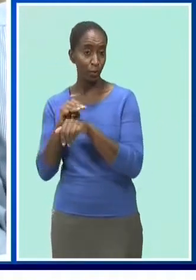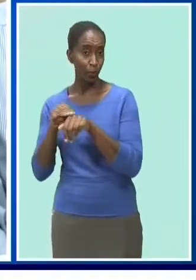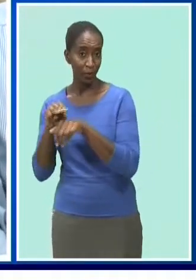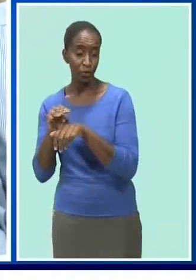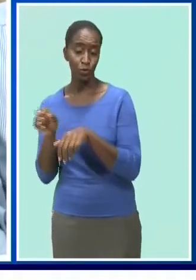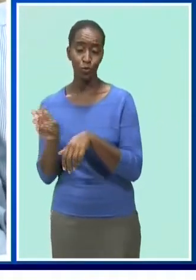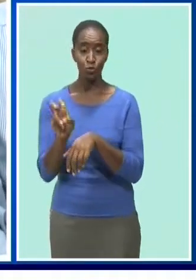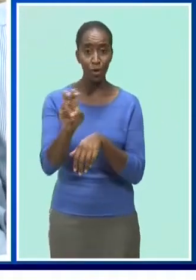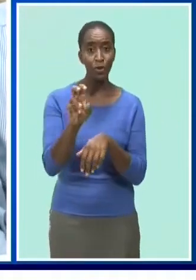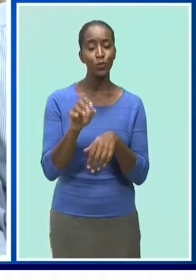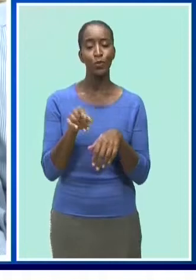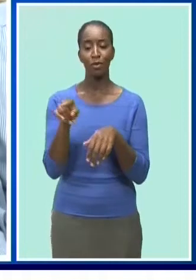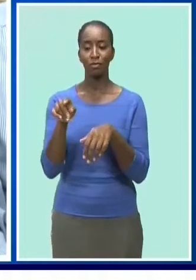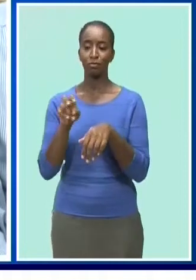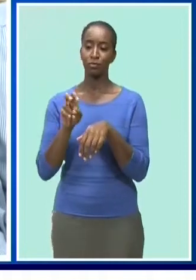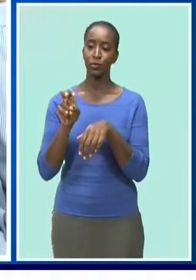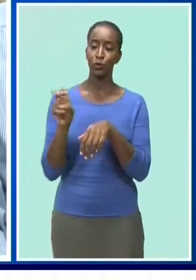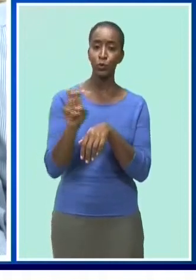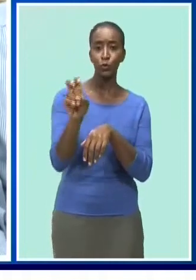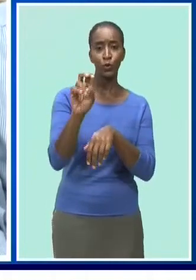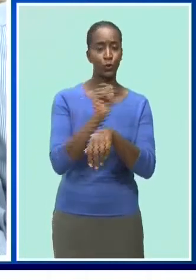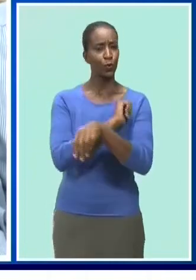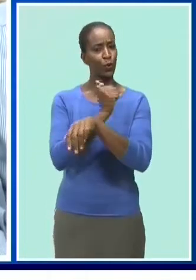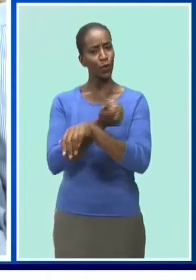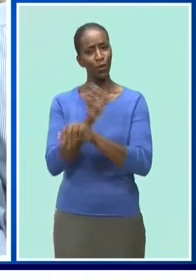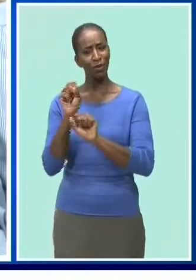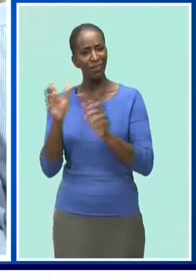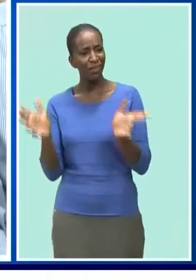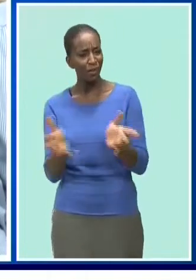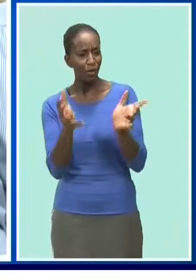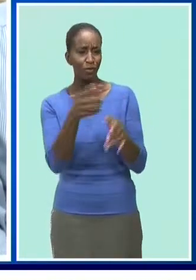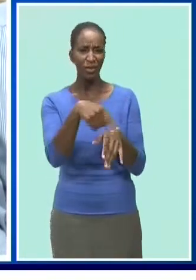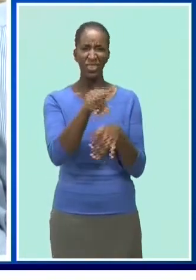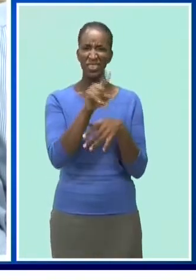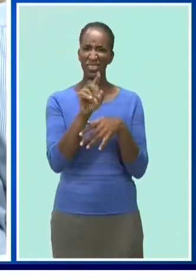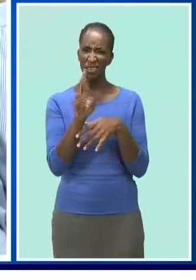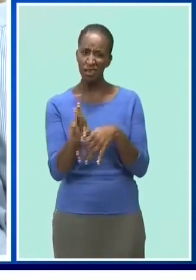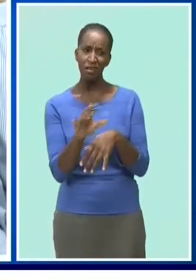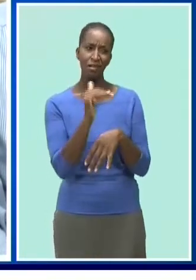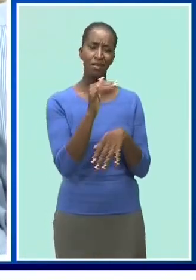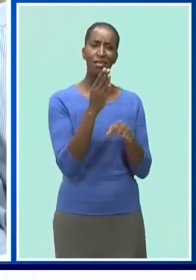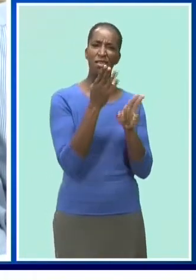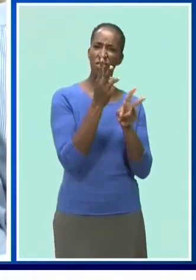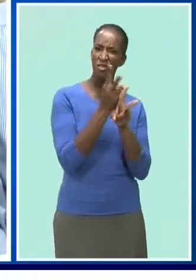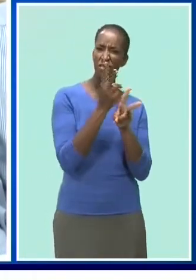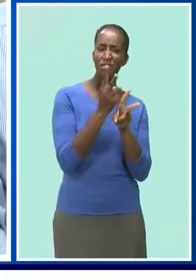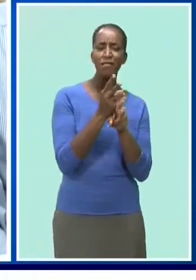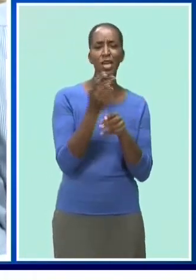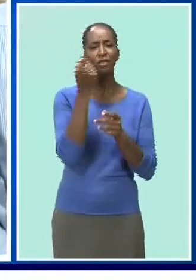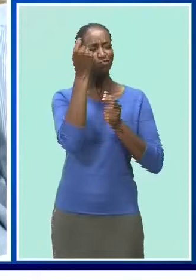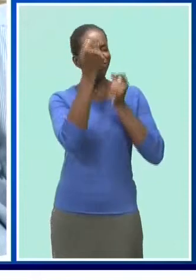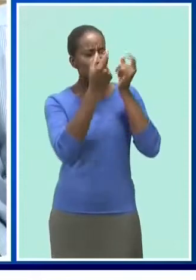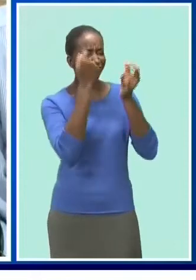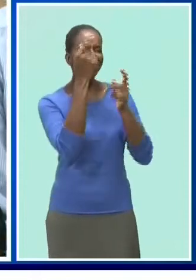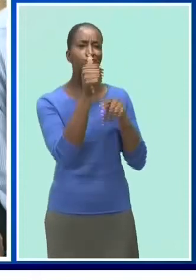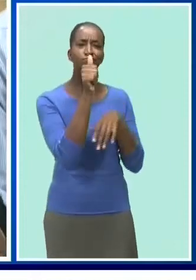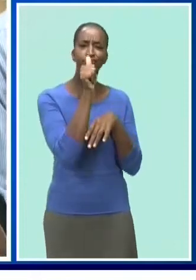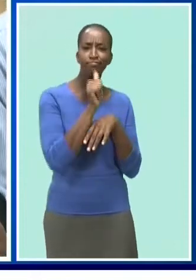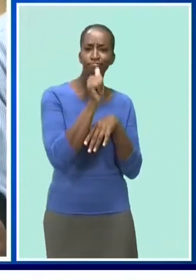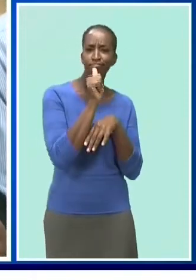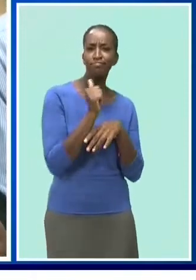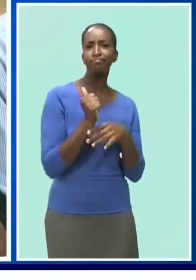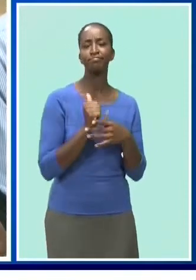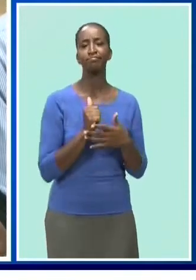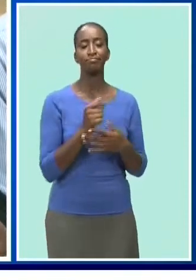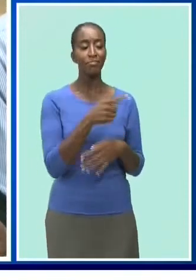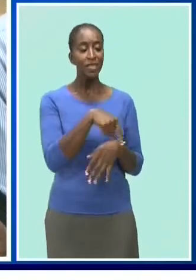Authority can encourage members of the public service community to be a little bit more understanding